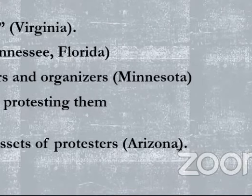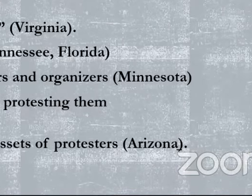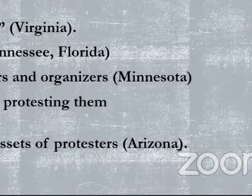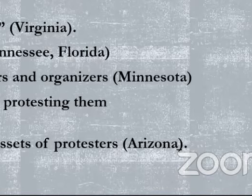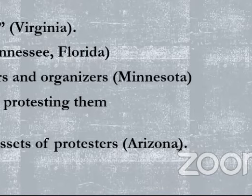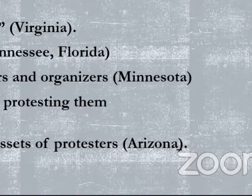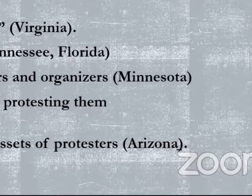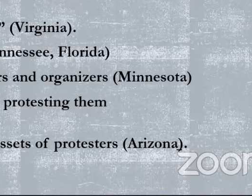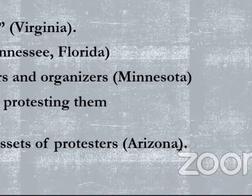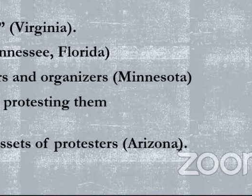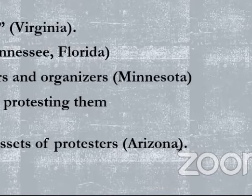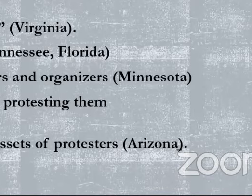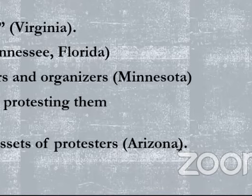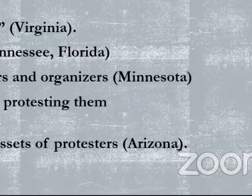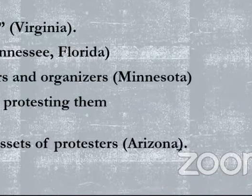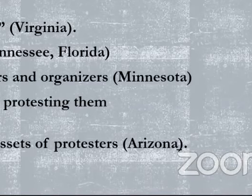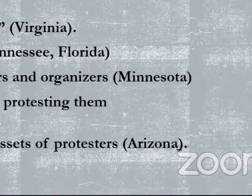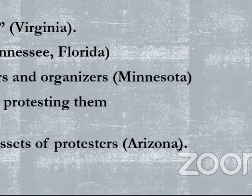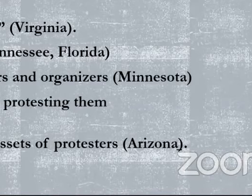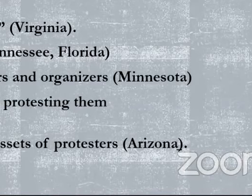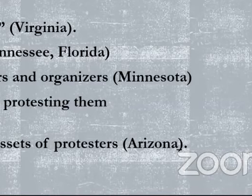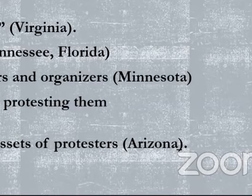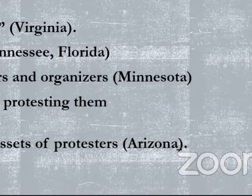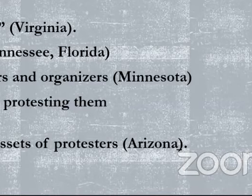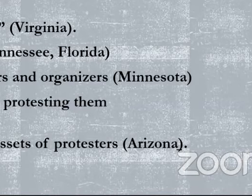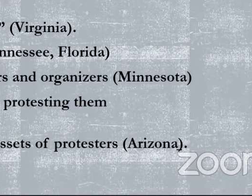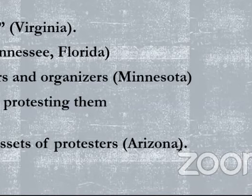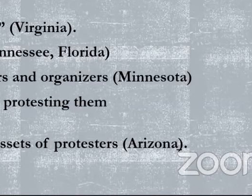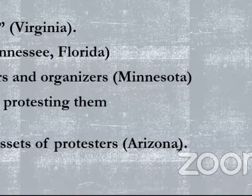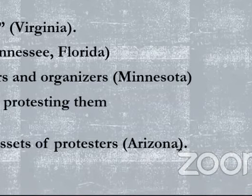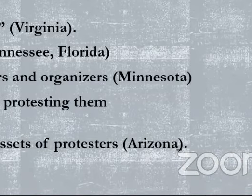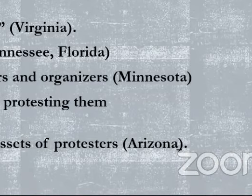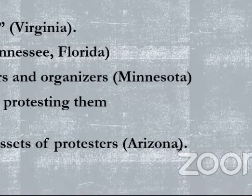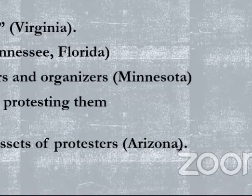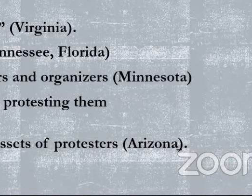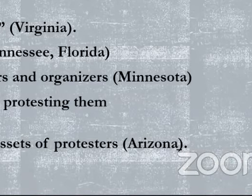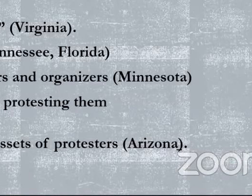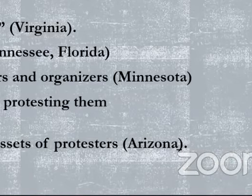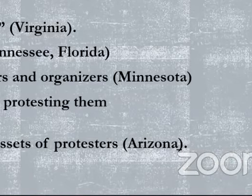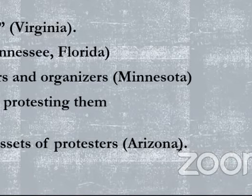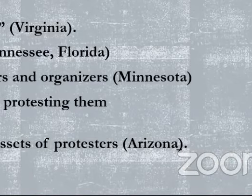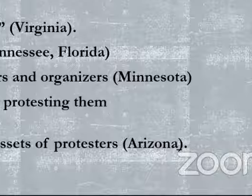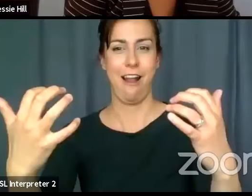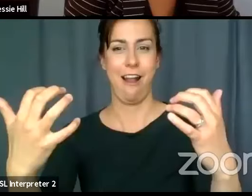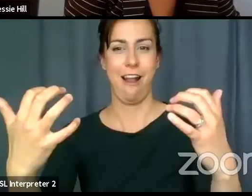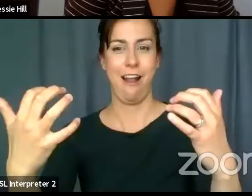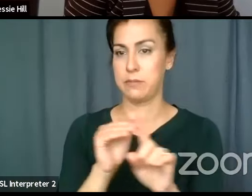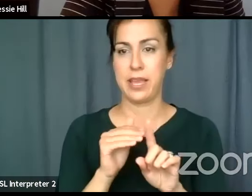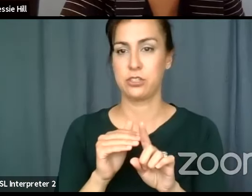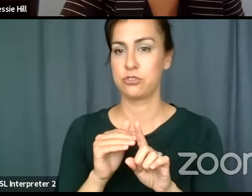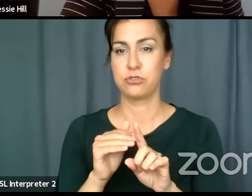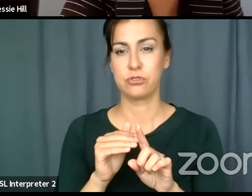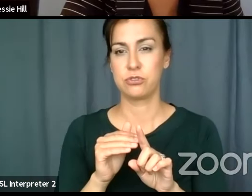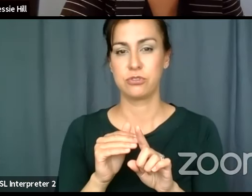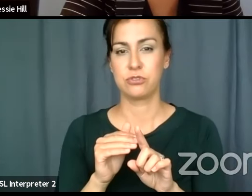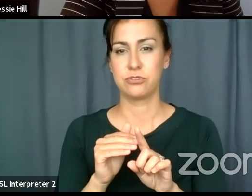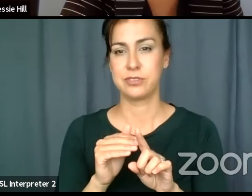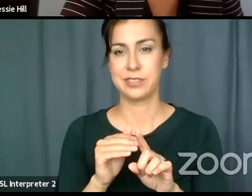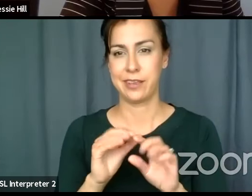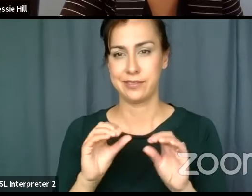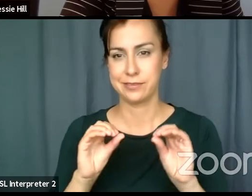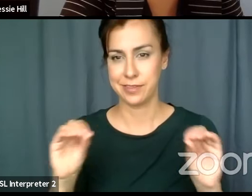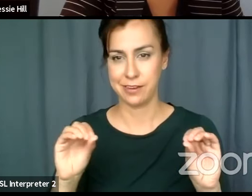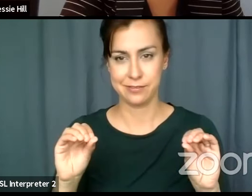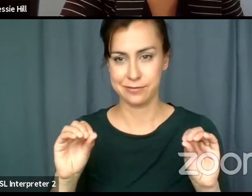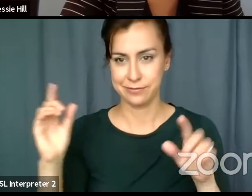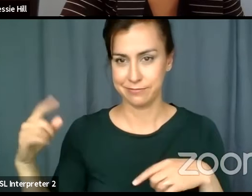worth looking into. But I'm going to close on this reminder that none of this is necessarily necessary by accident,